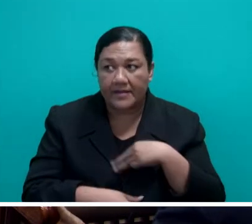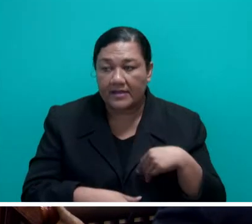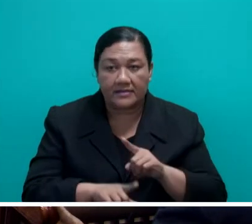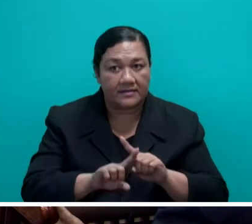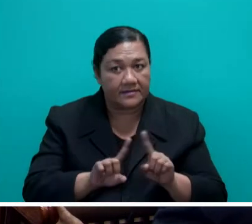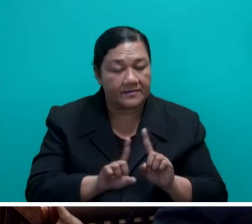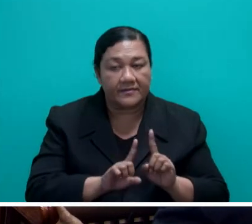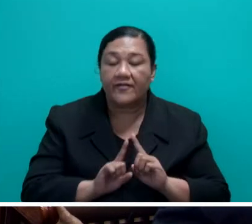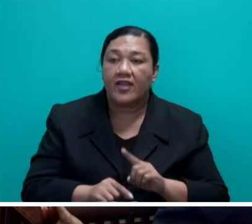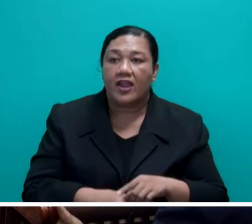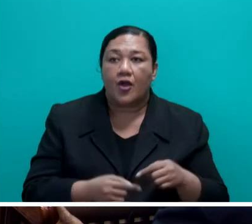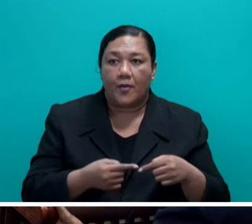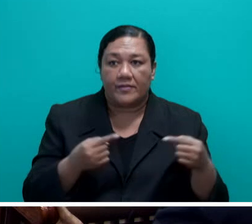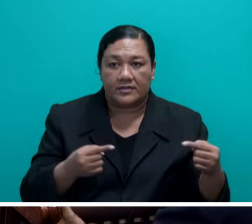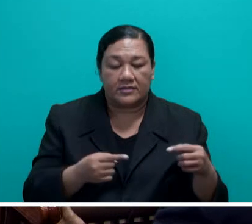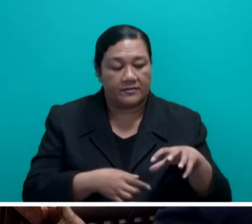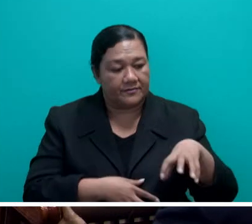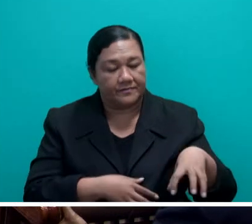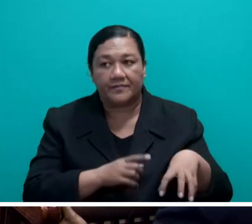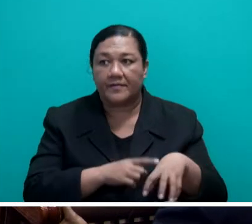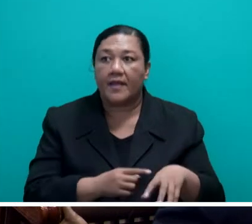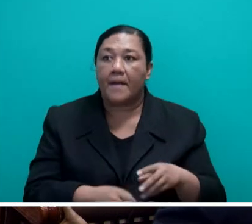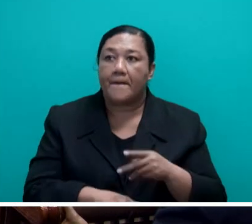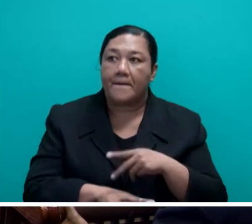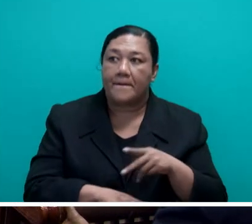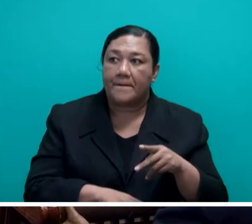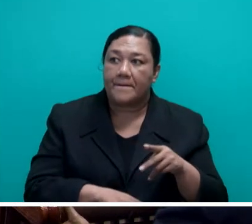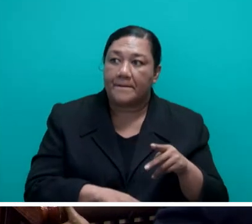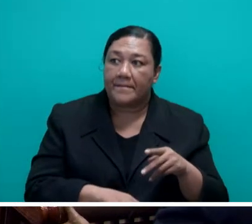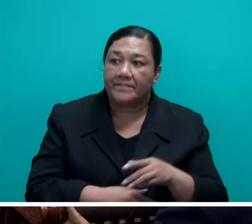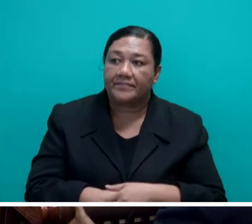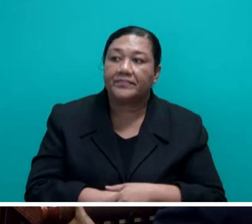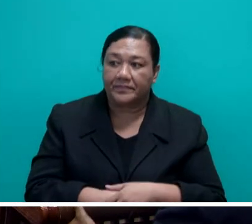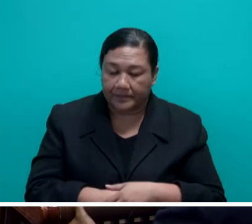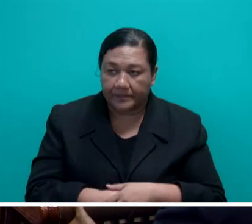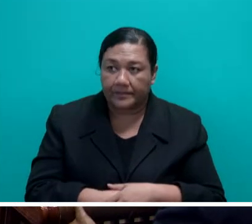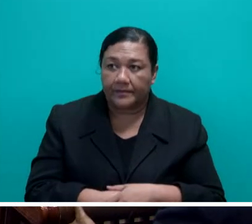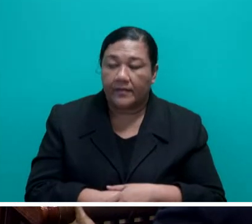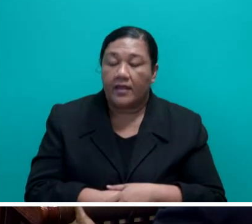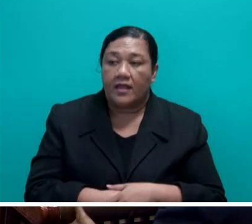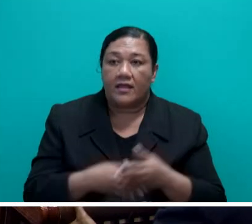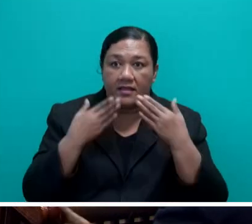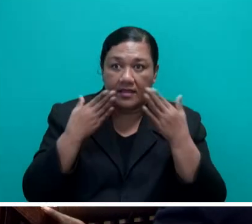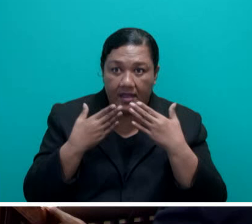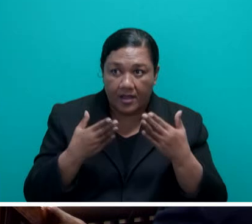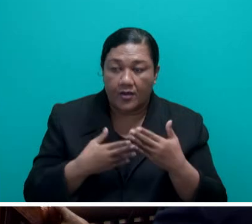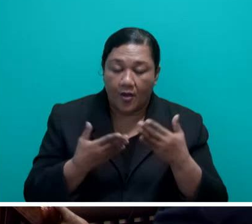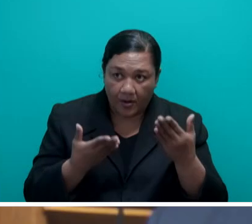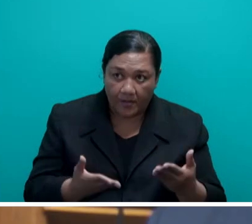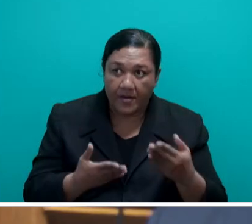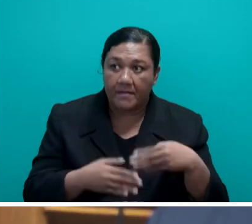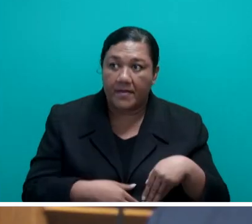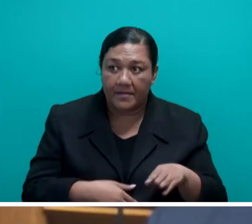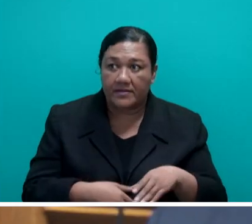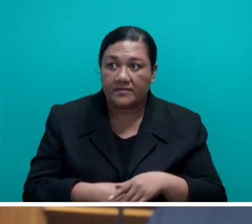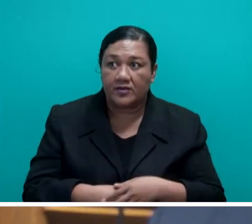Opposition, Honorable Members of Parliament. I thank the Honorable Member for this question.